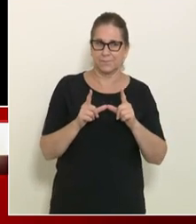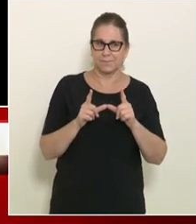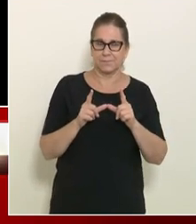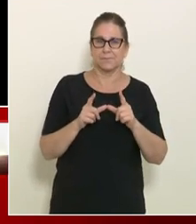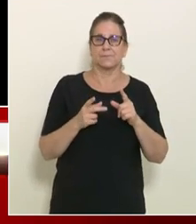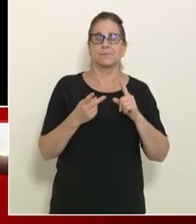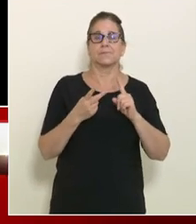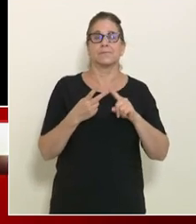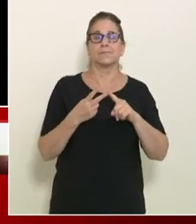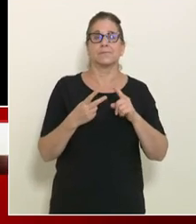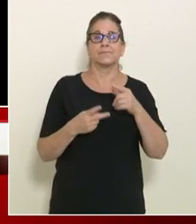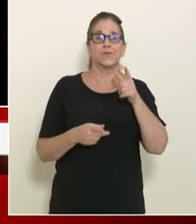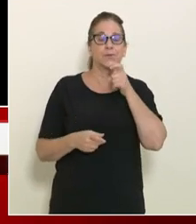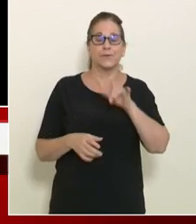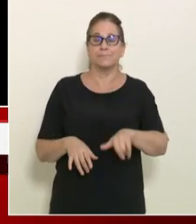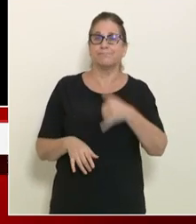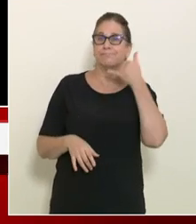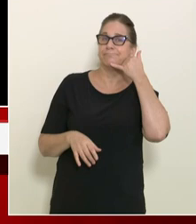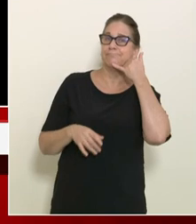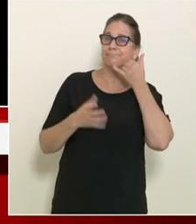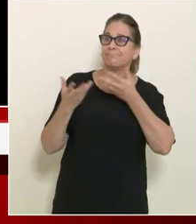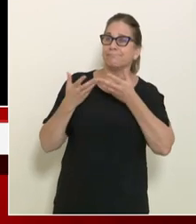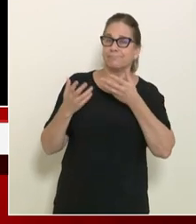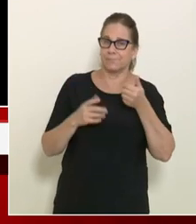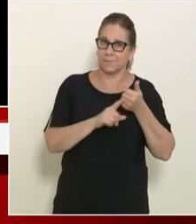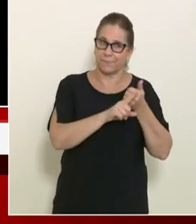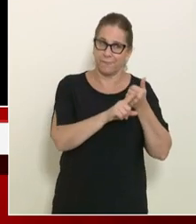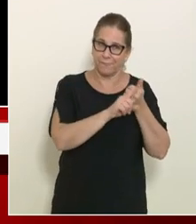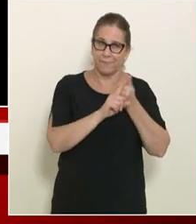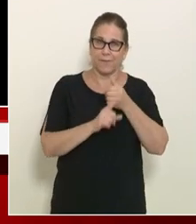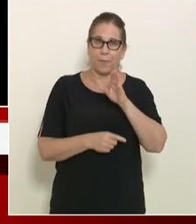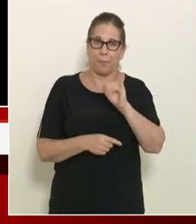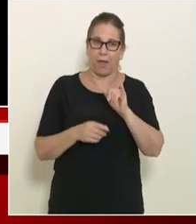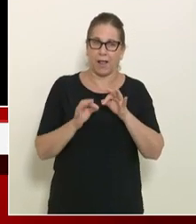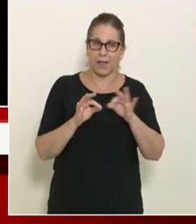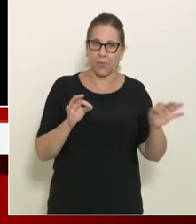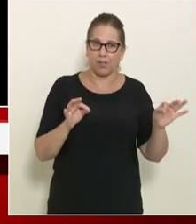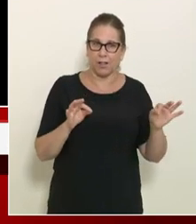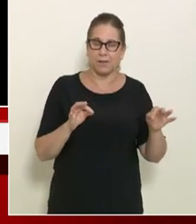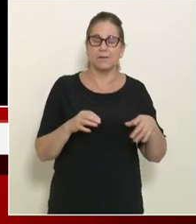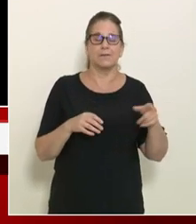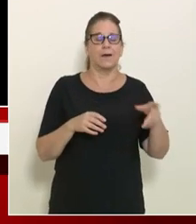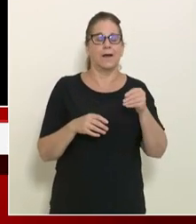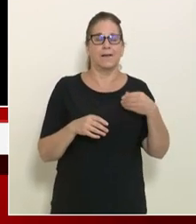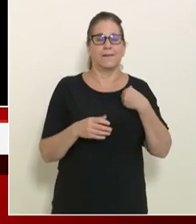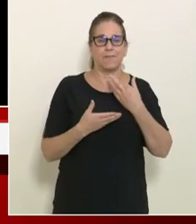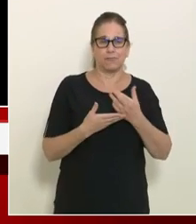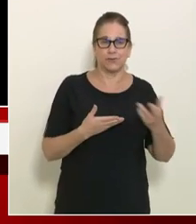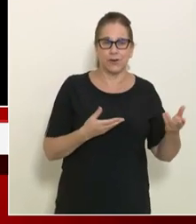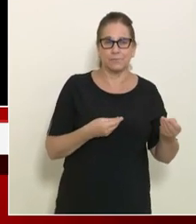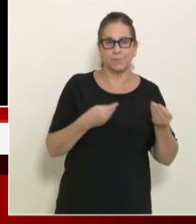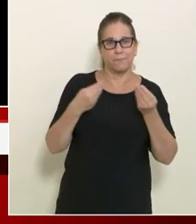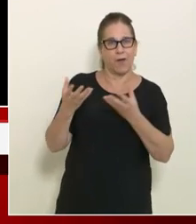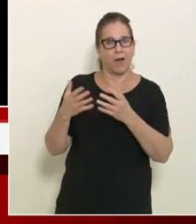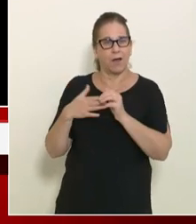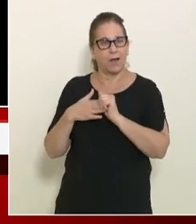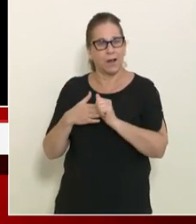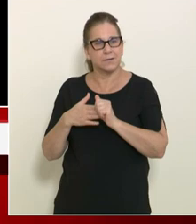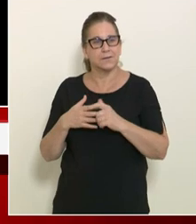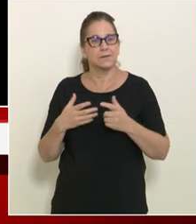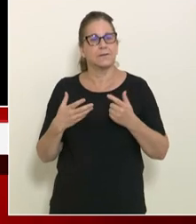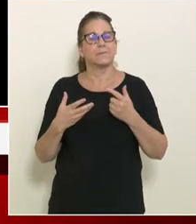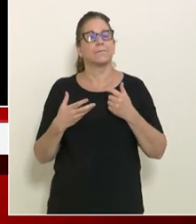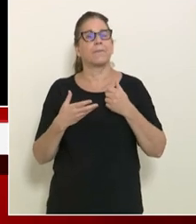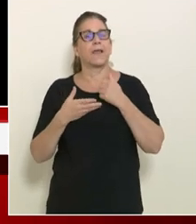crisis situations, offer guidance to address family stressors, and link parents to school-based clinicians or early